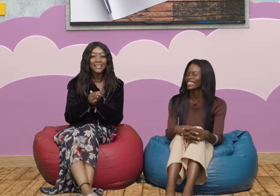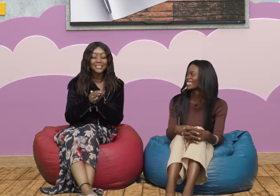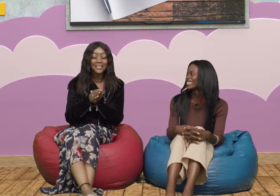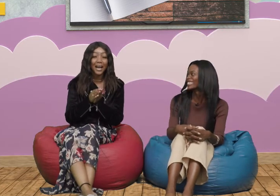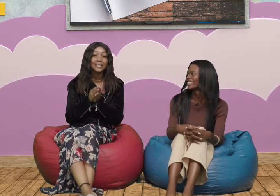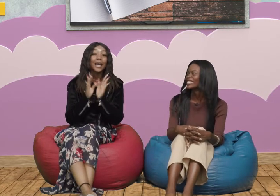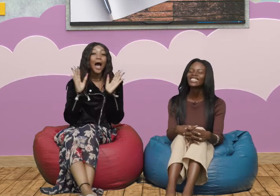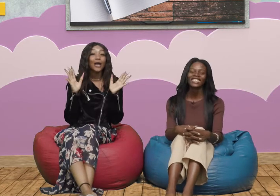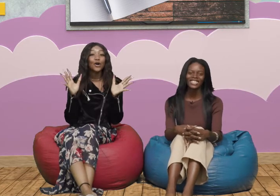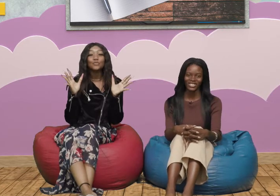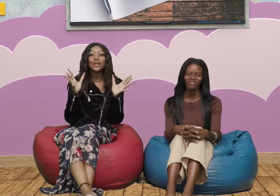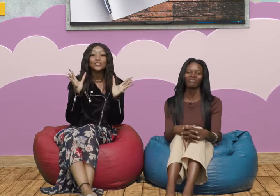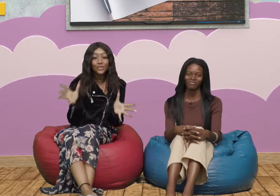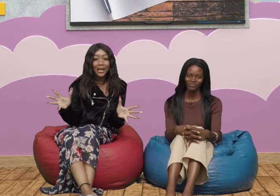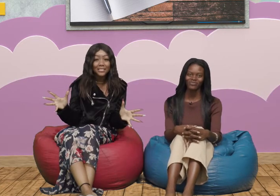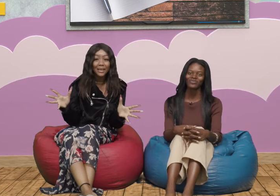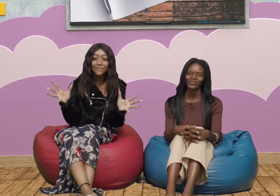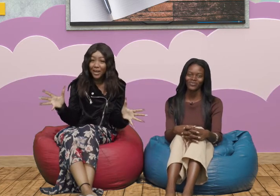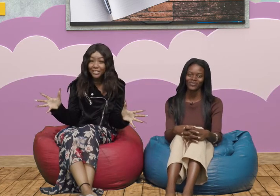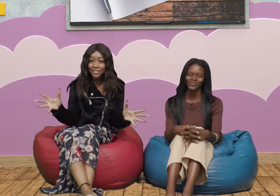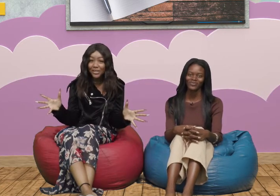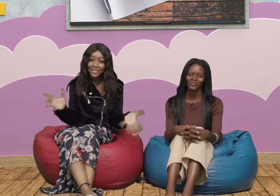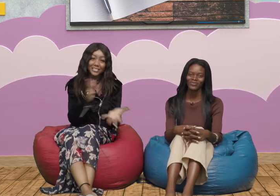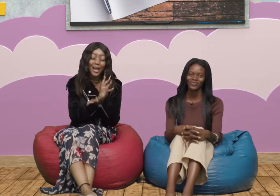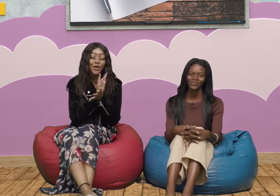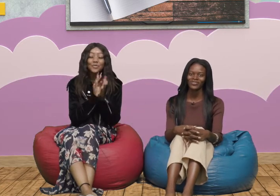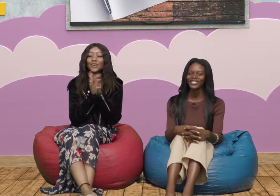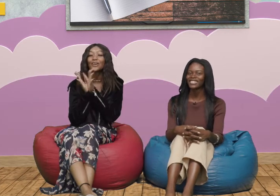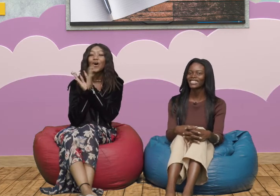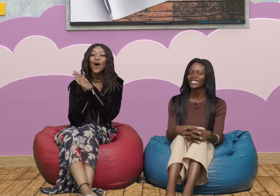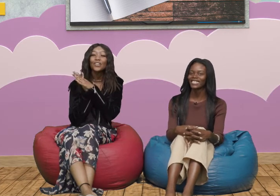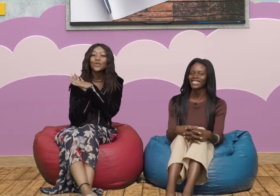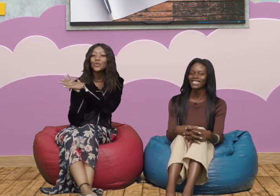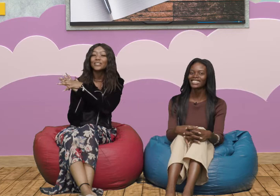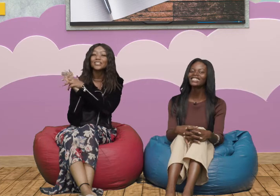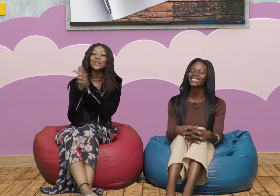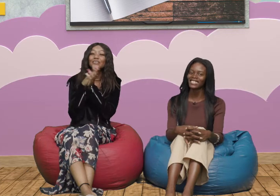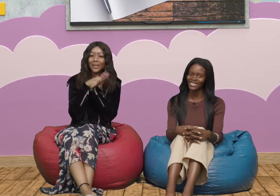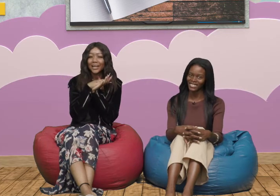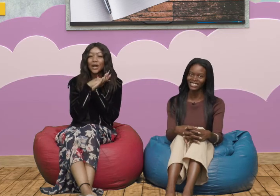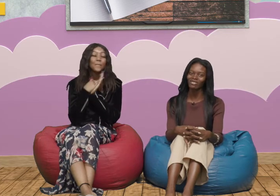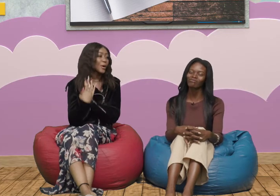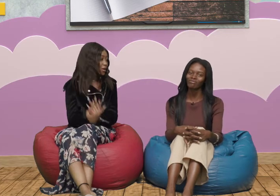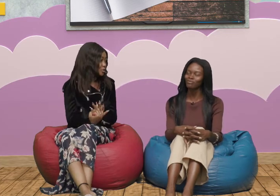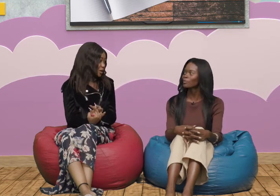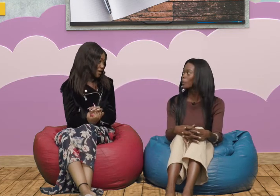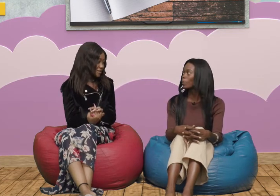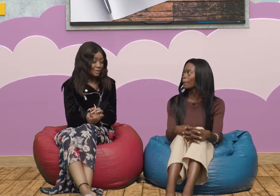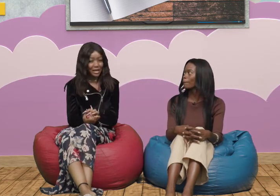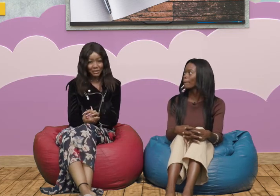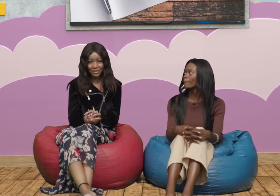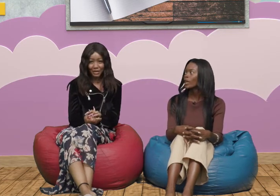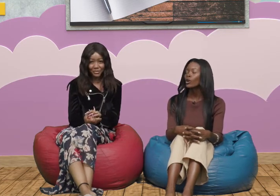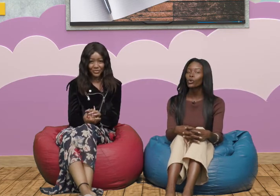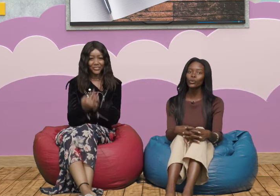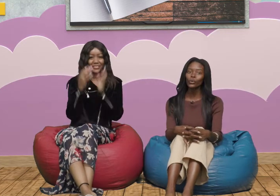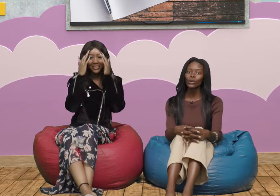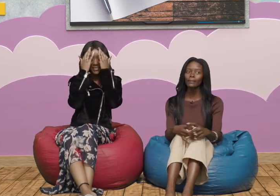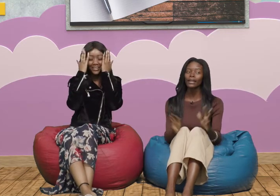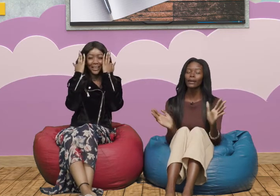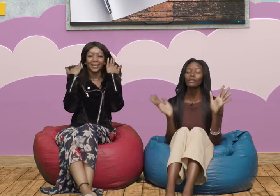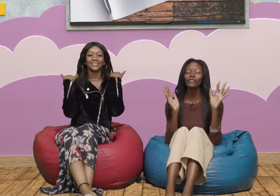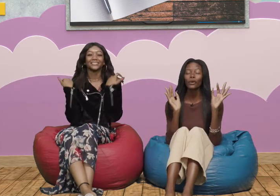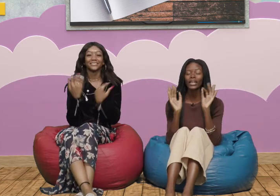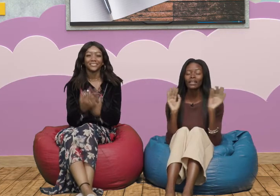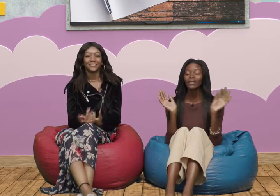exciting, guys. I hope that you guys had fun doing this. I hope you got all the words correct. But what do we have coming up now? Ooh, coming up,